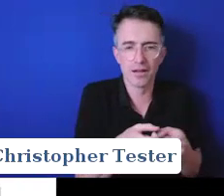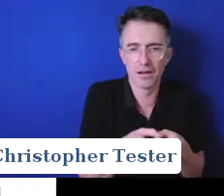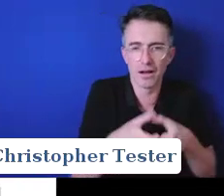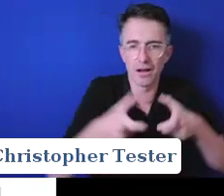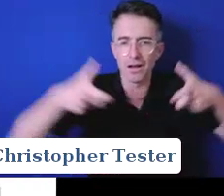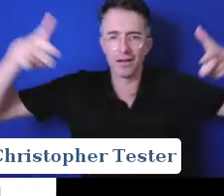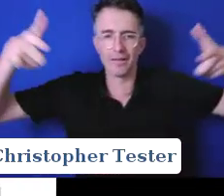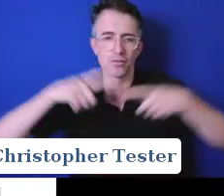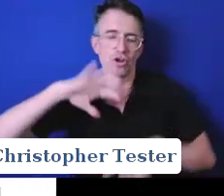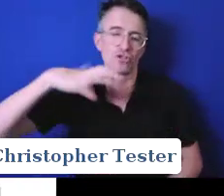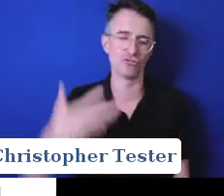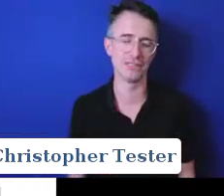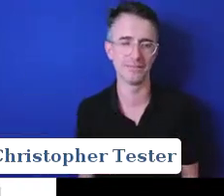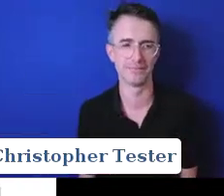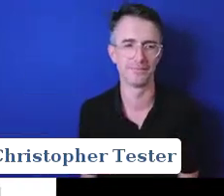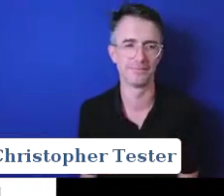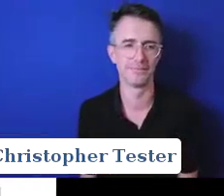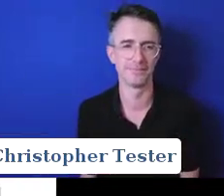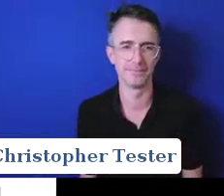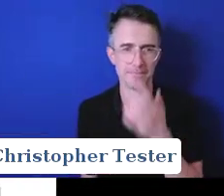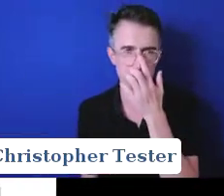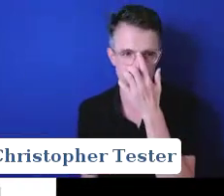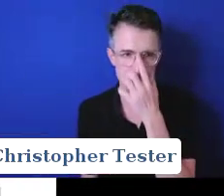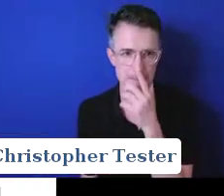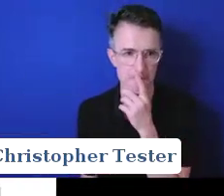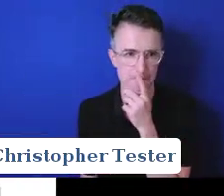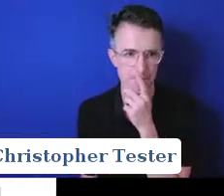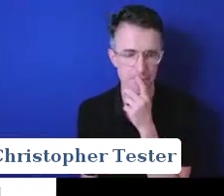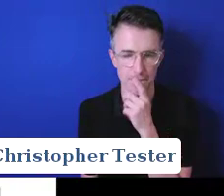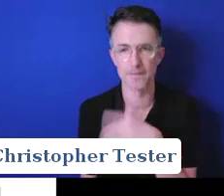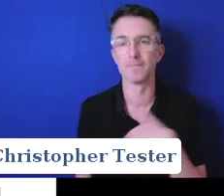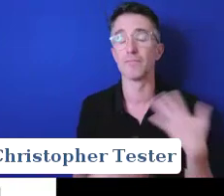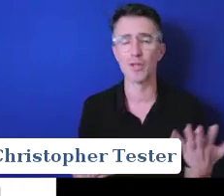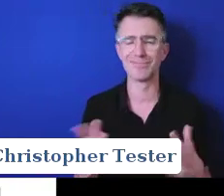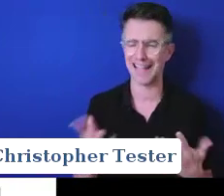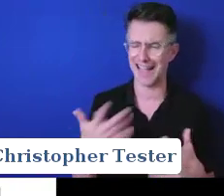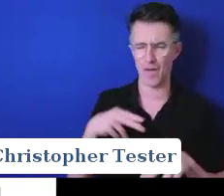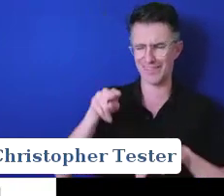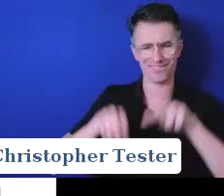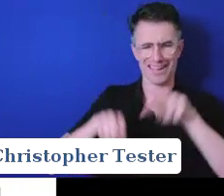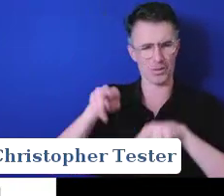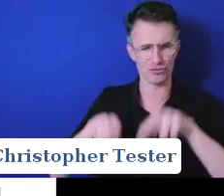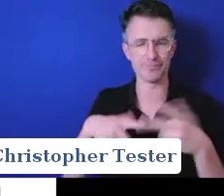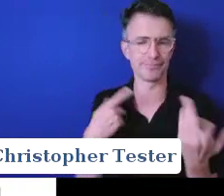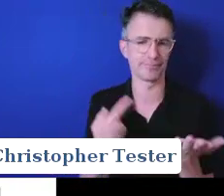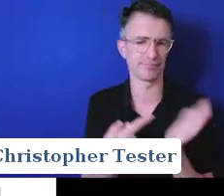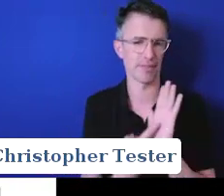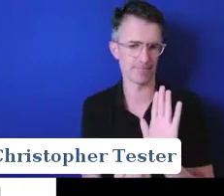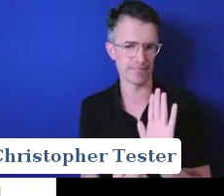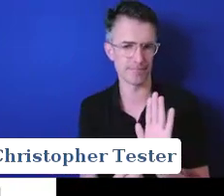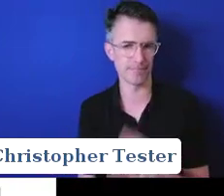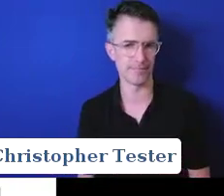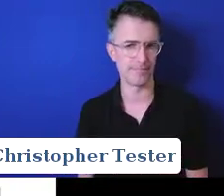As for the evaluation, before diving into the details, please note that this is still